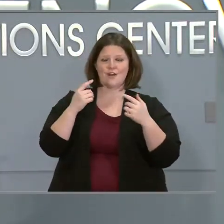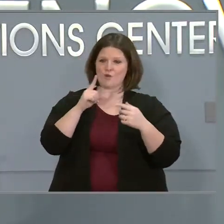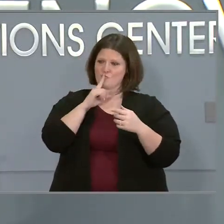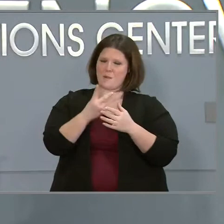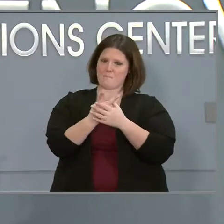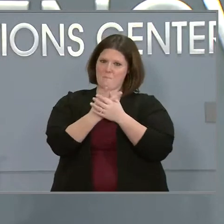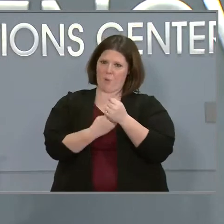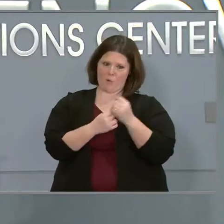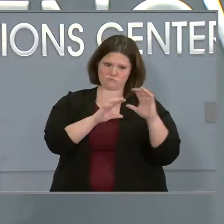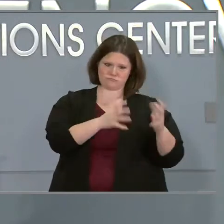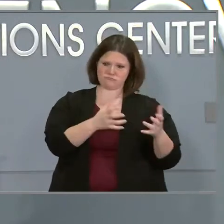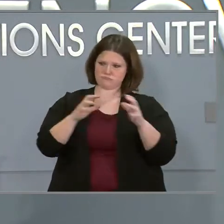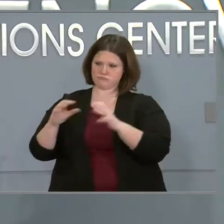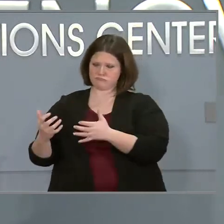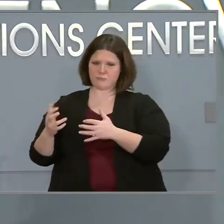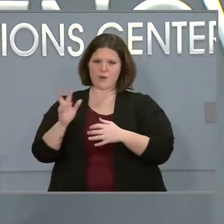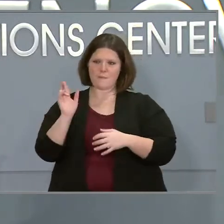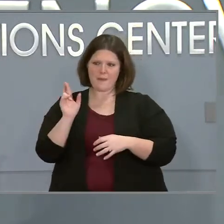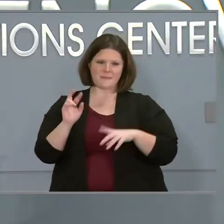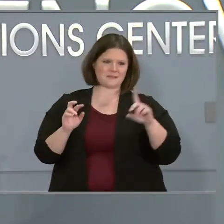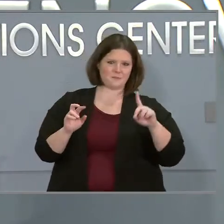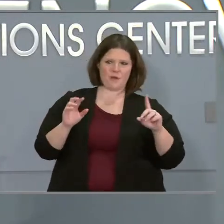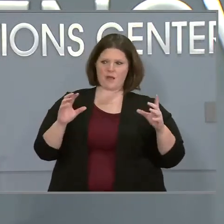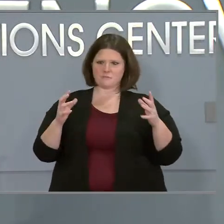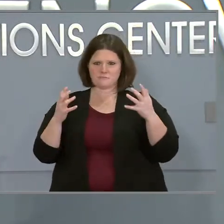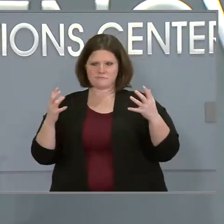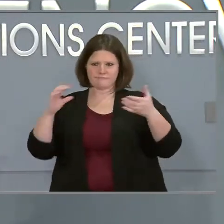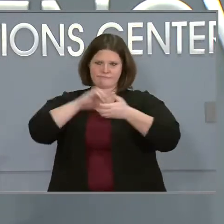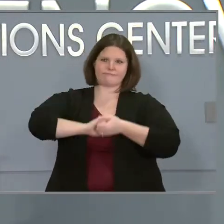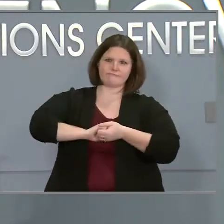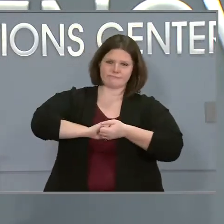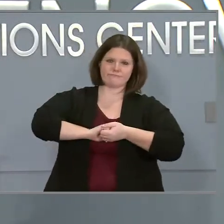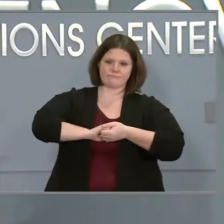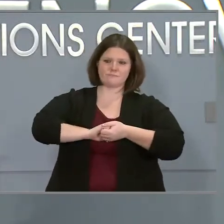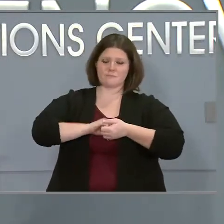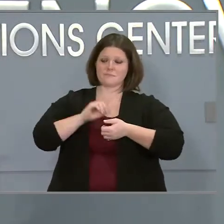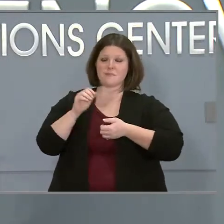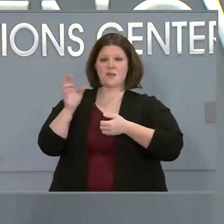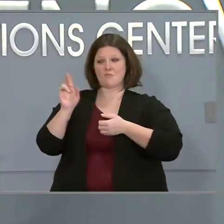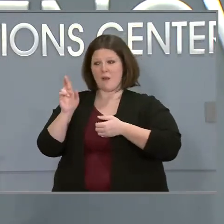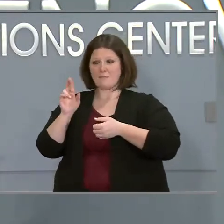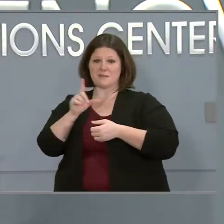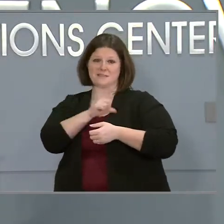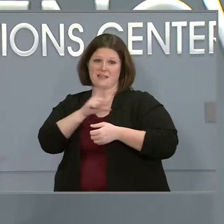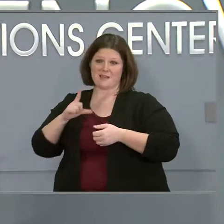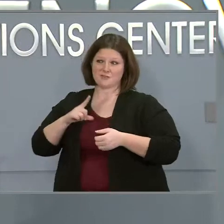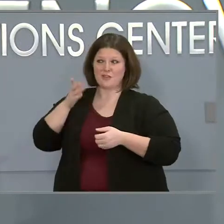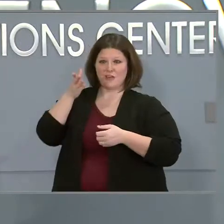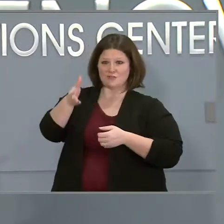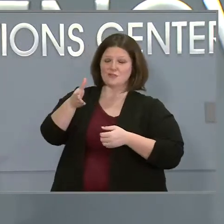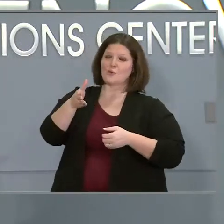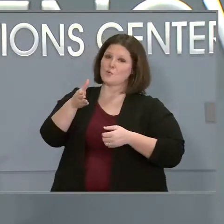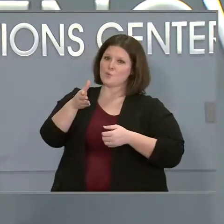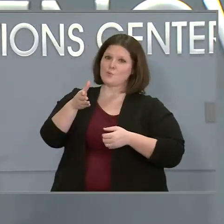the aisle to members of the Republican members of the legislature.